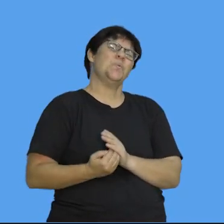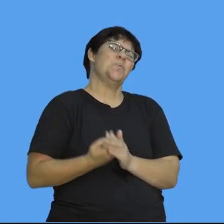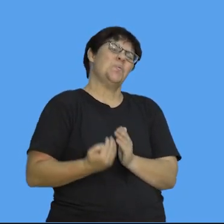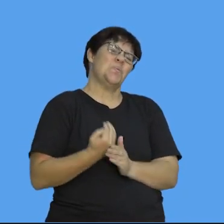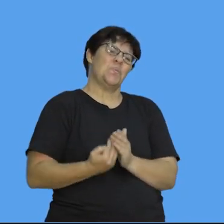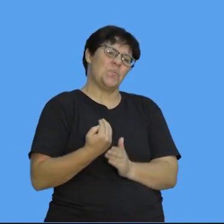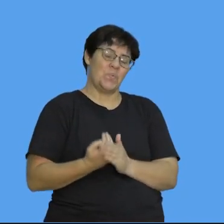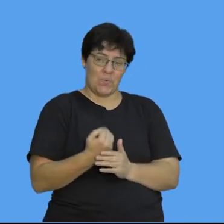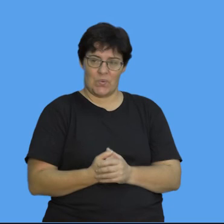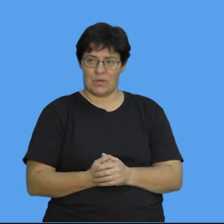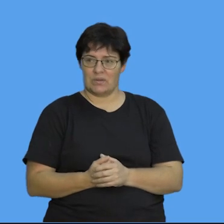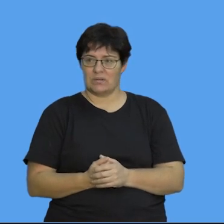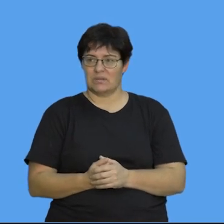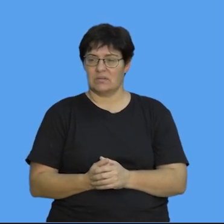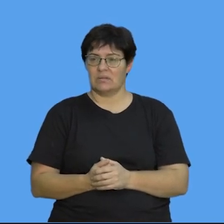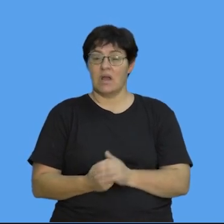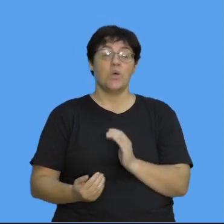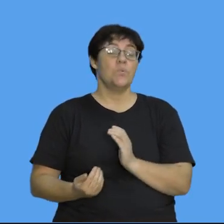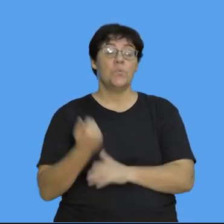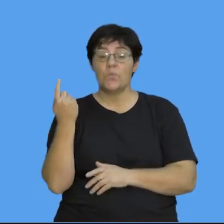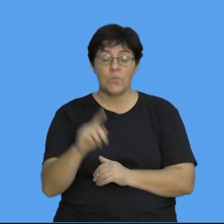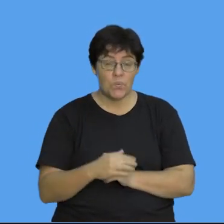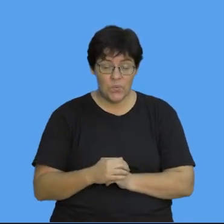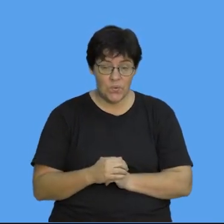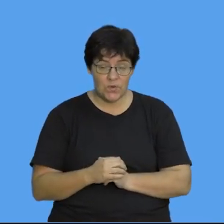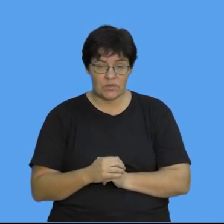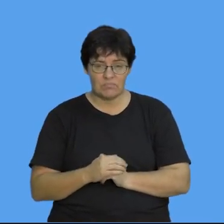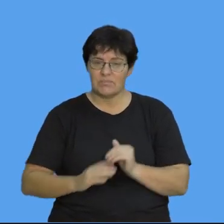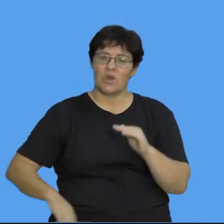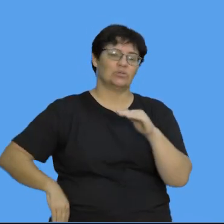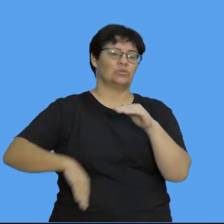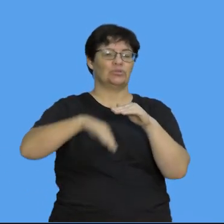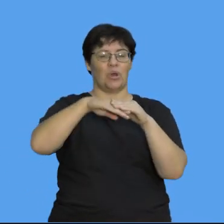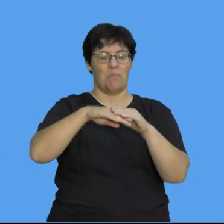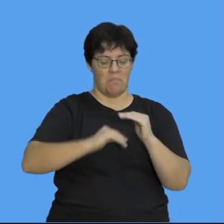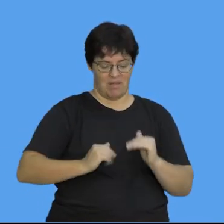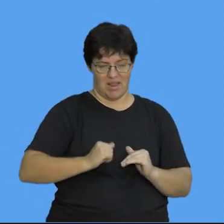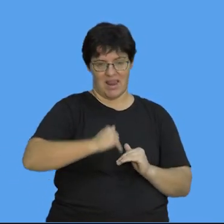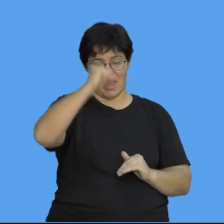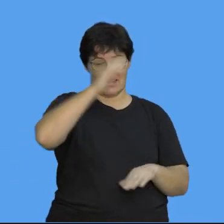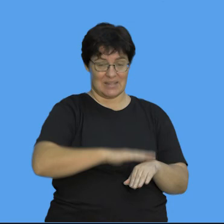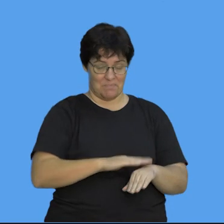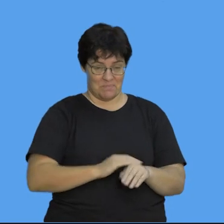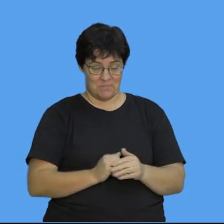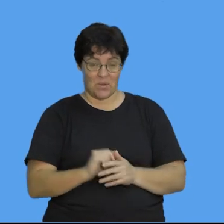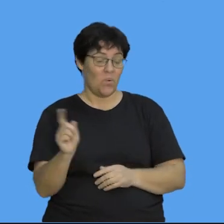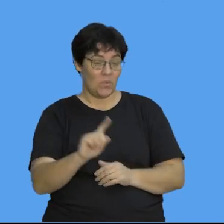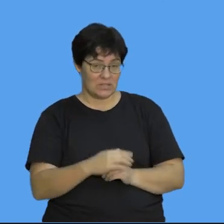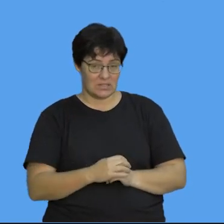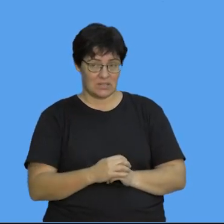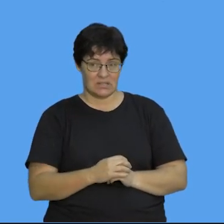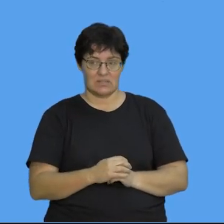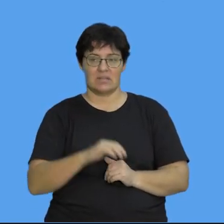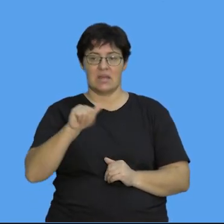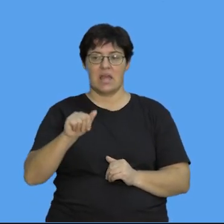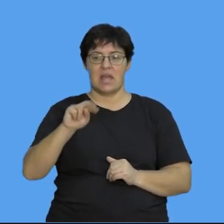the newest? Okay, and the newest, they would be at the top of my line, and that is going to